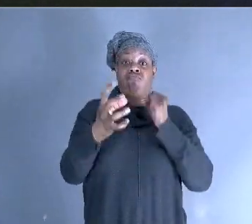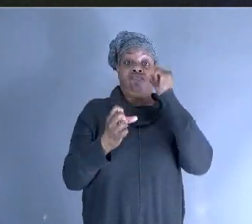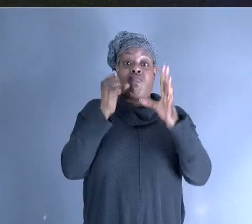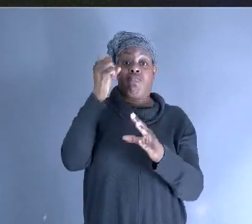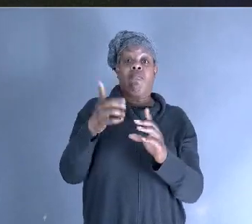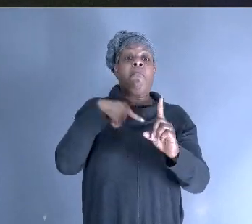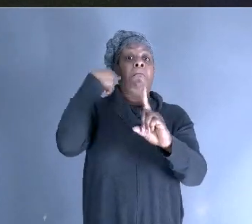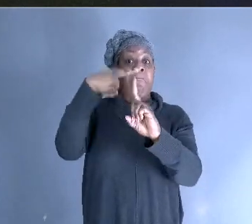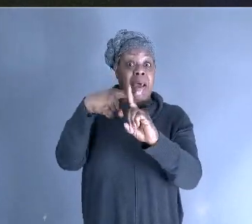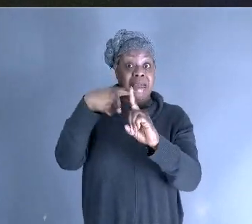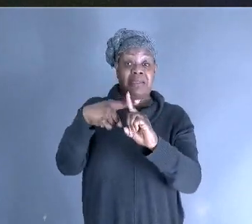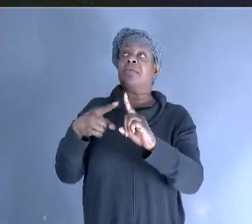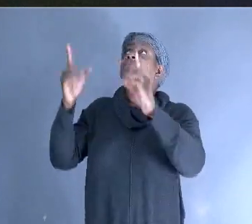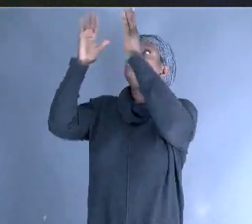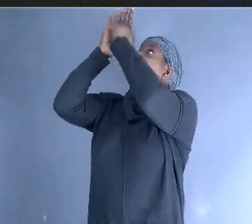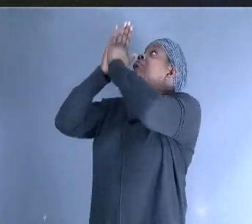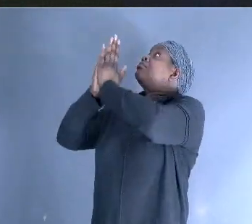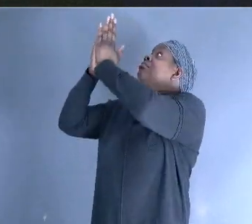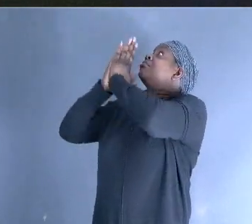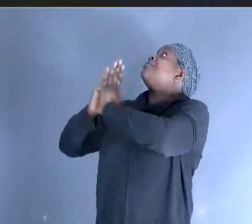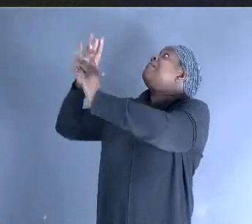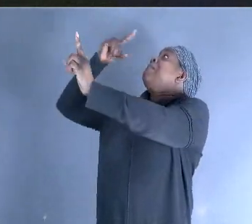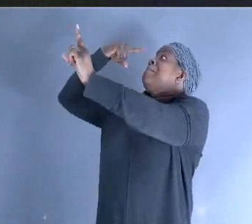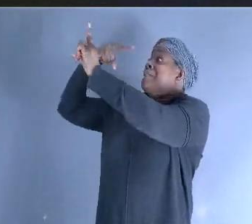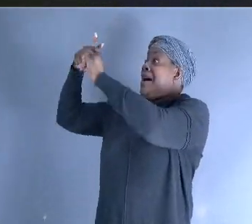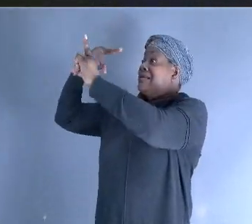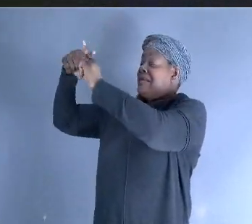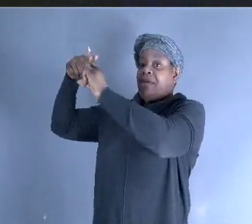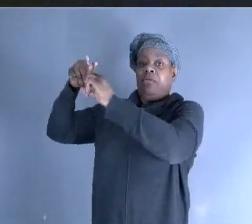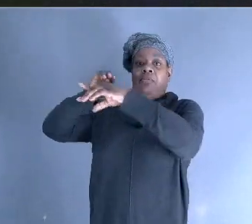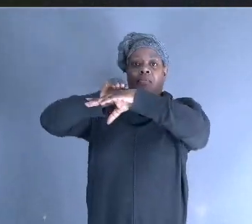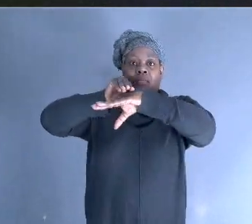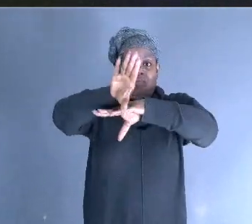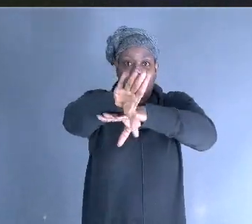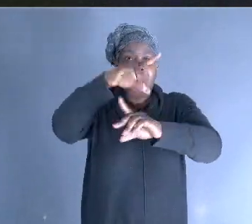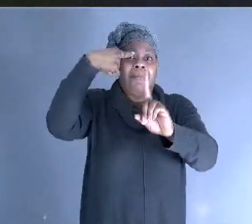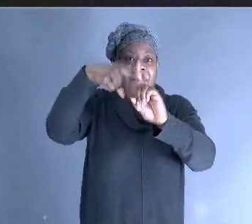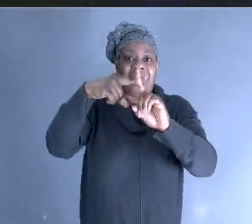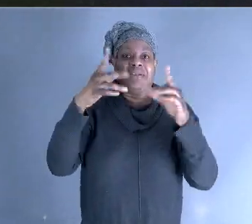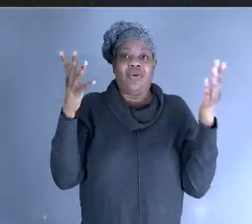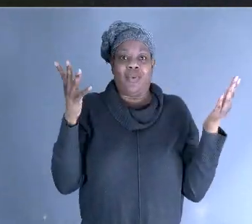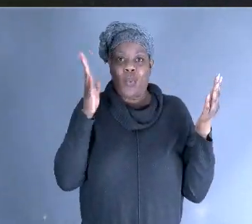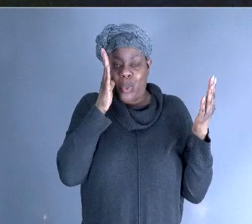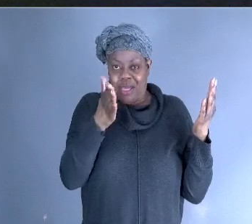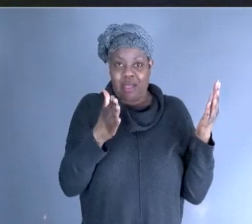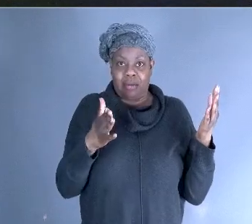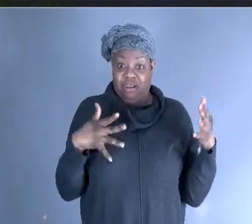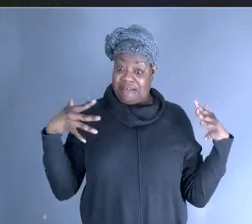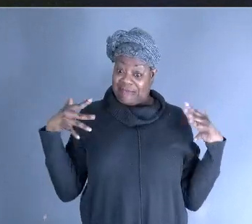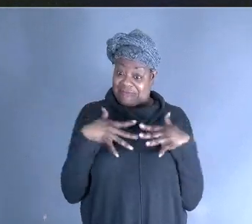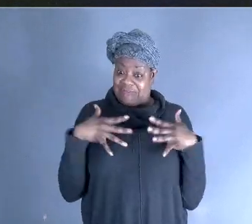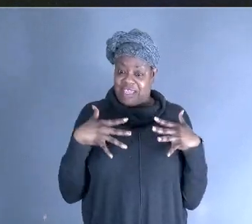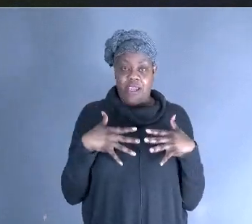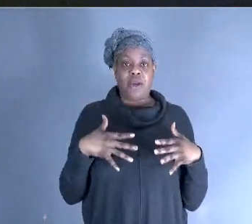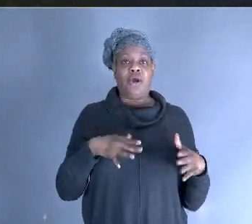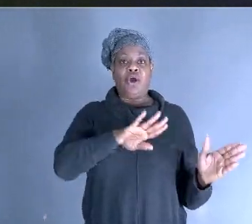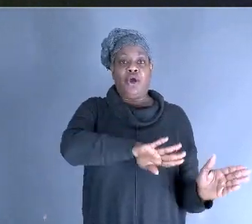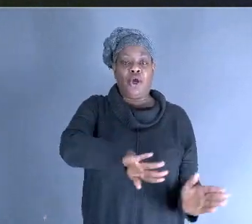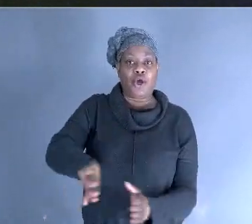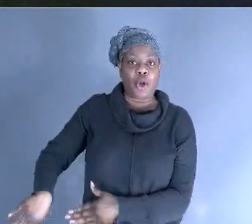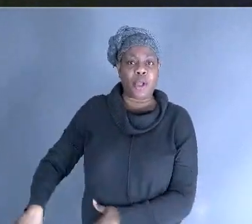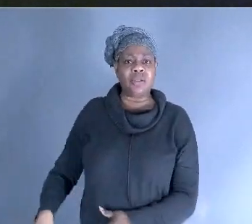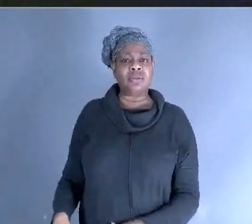agenda To try to keep you stuck in fear. So, What do you hear?